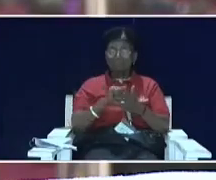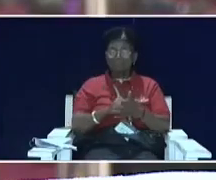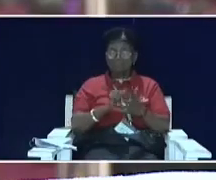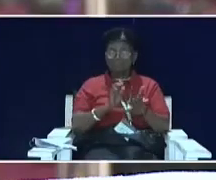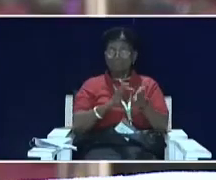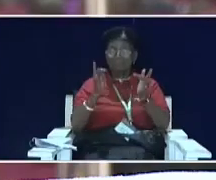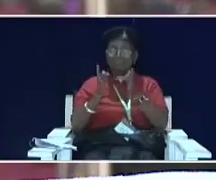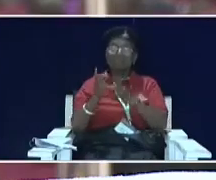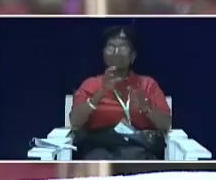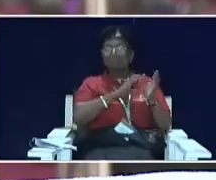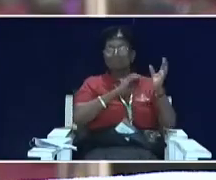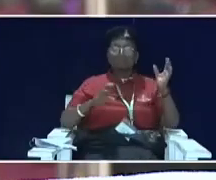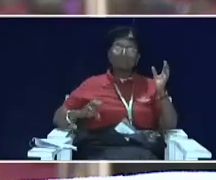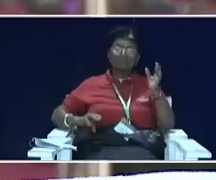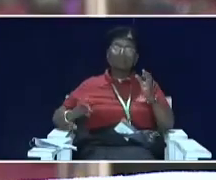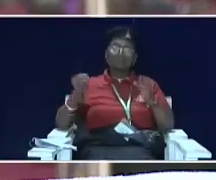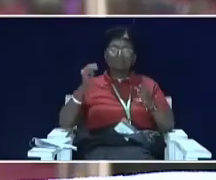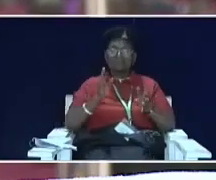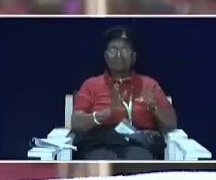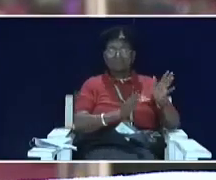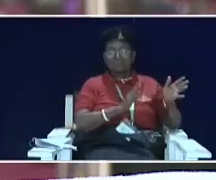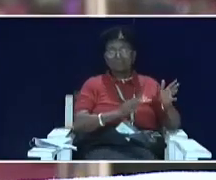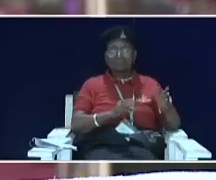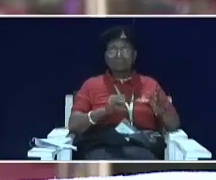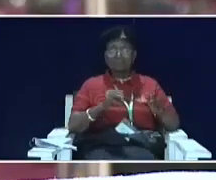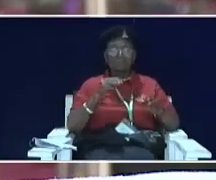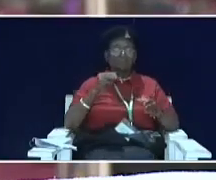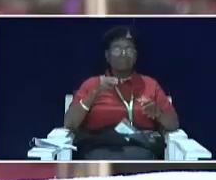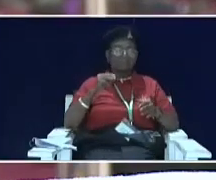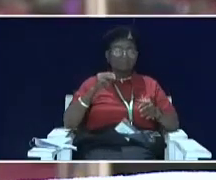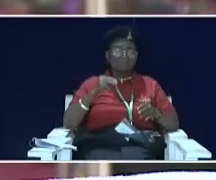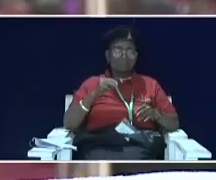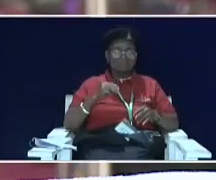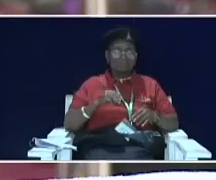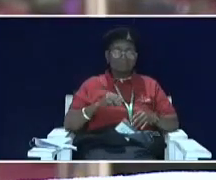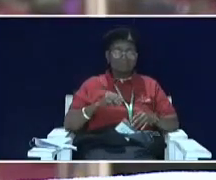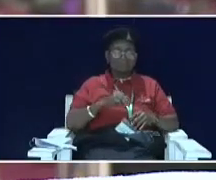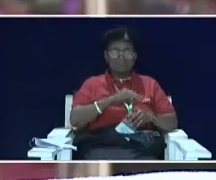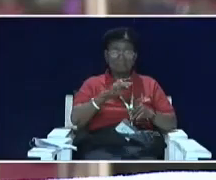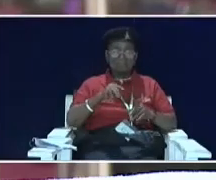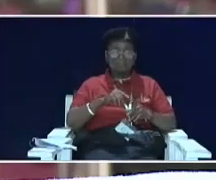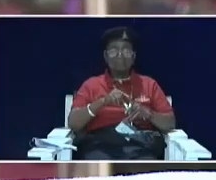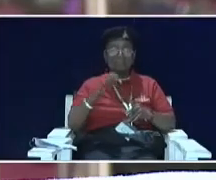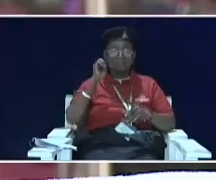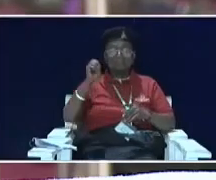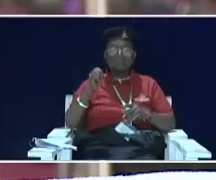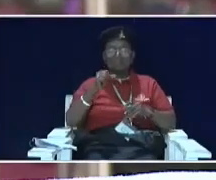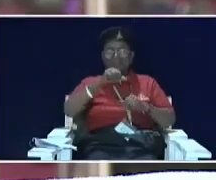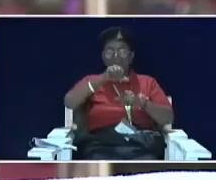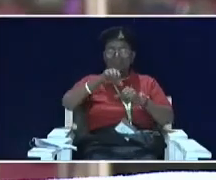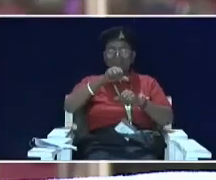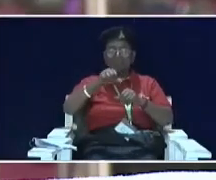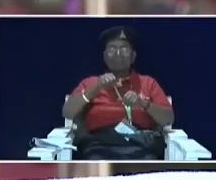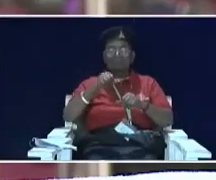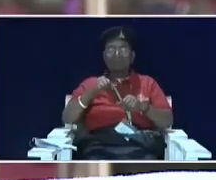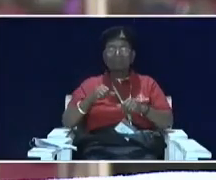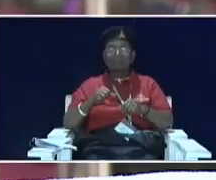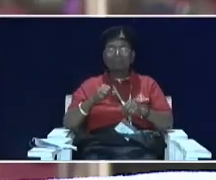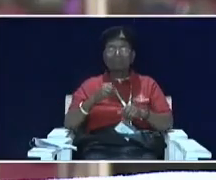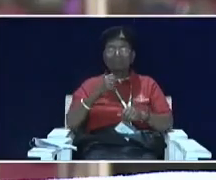when he anointed man's eyes with mud. And the man went to wash and came back